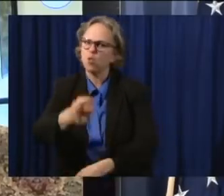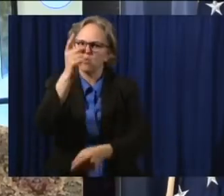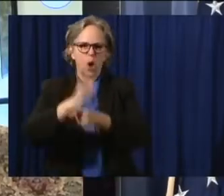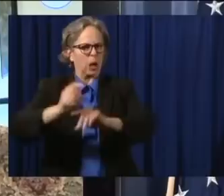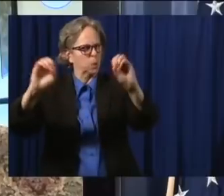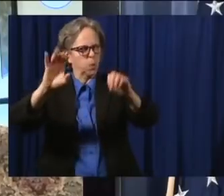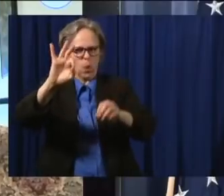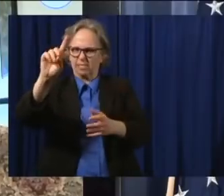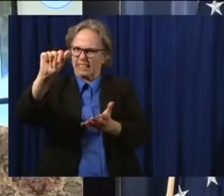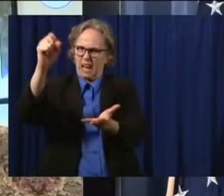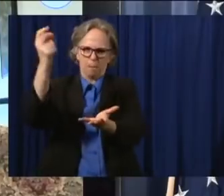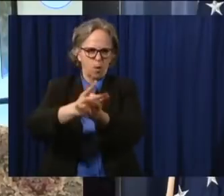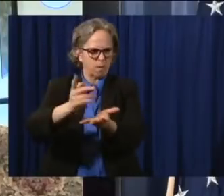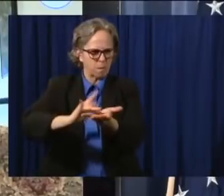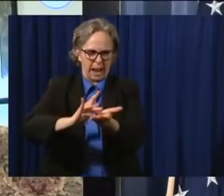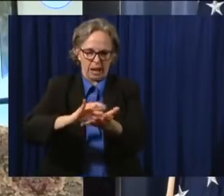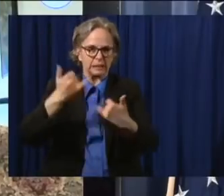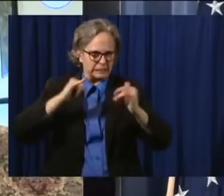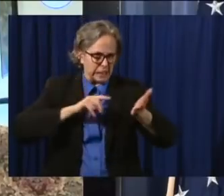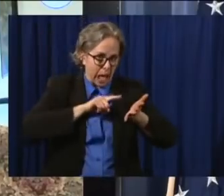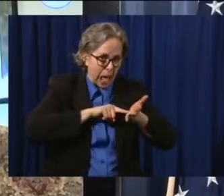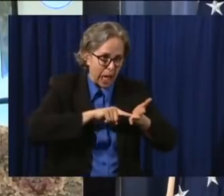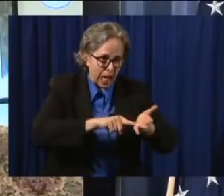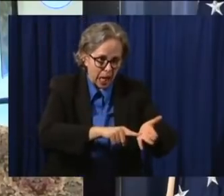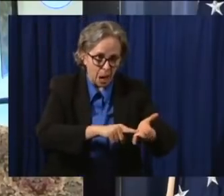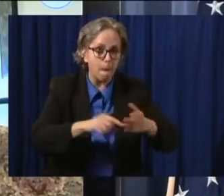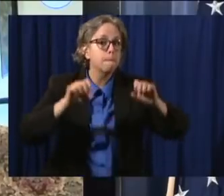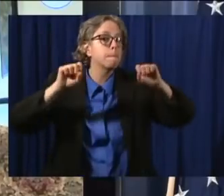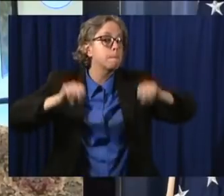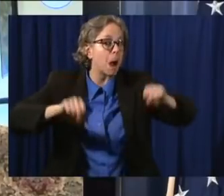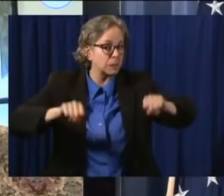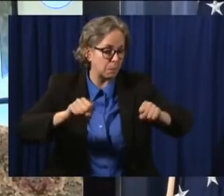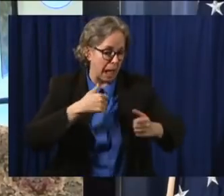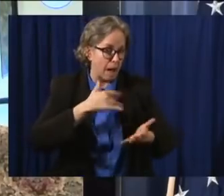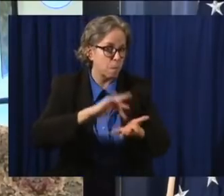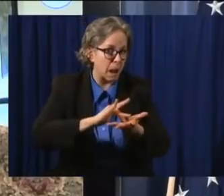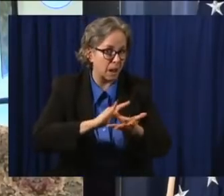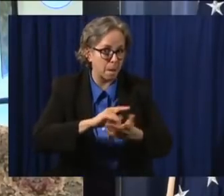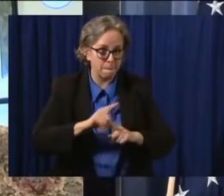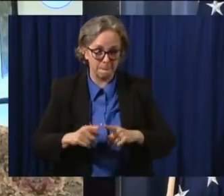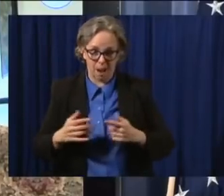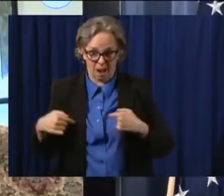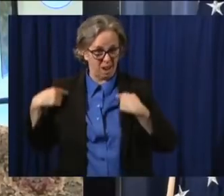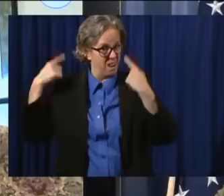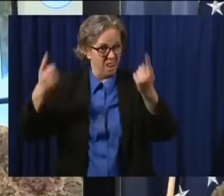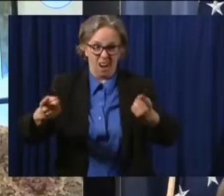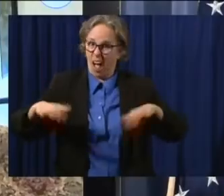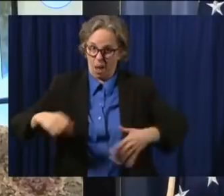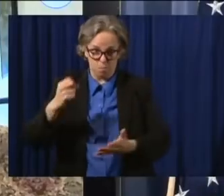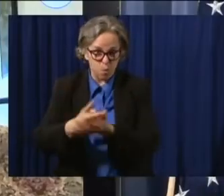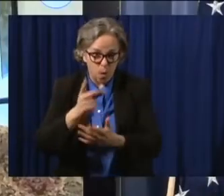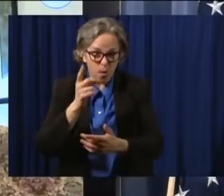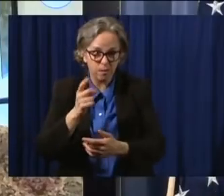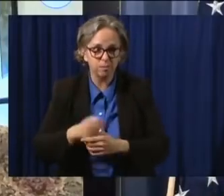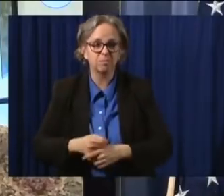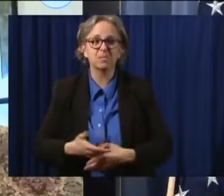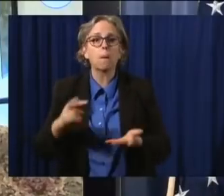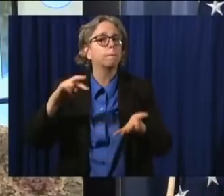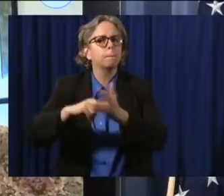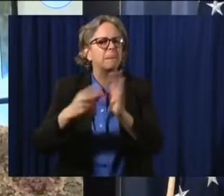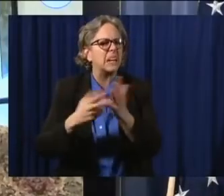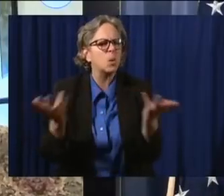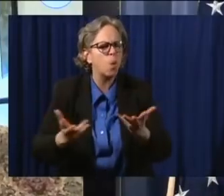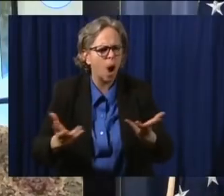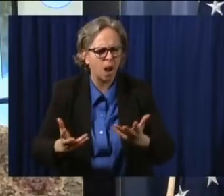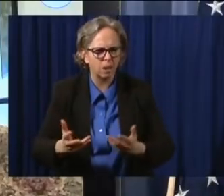drugs. But there are the lifestyle things that we can do.